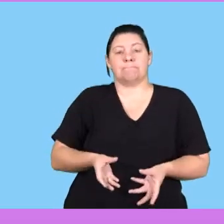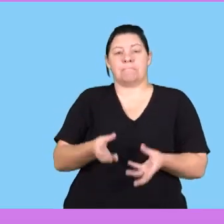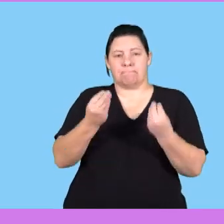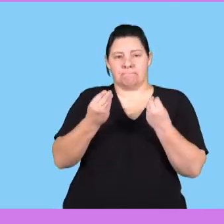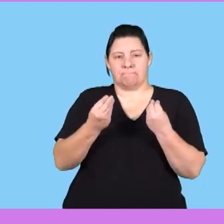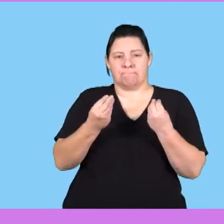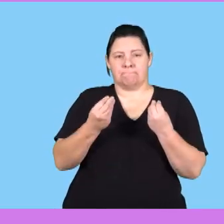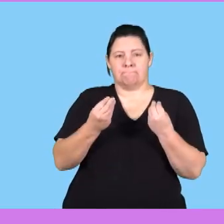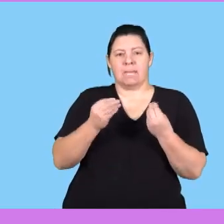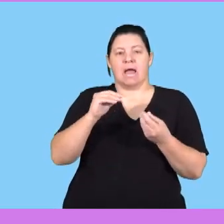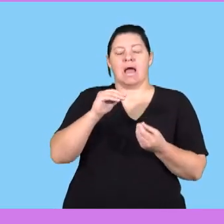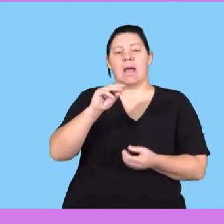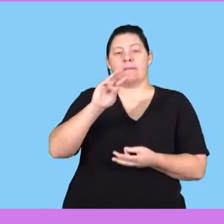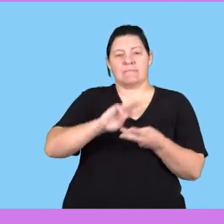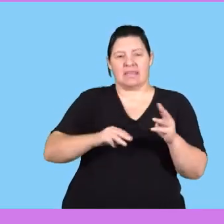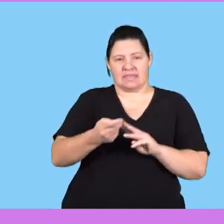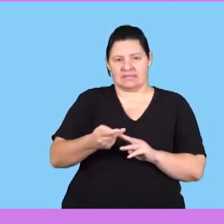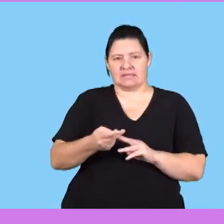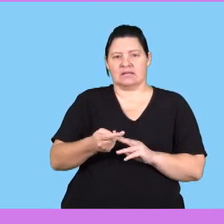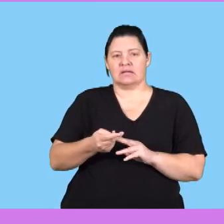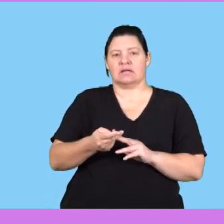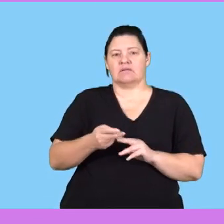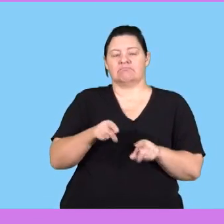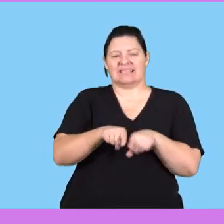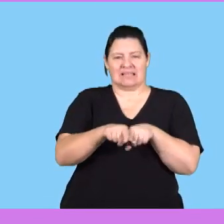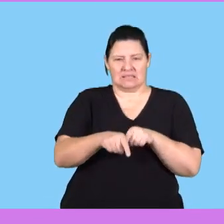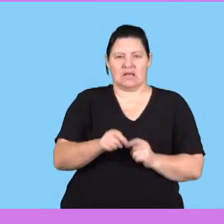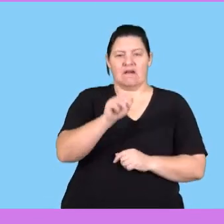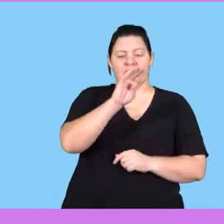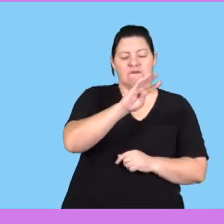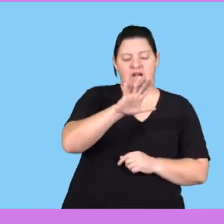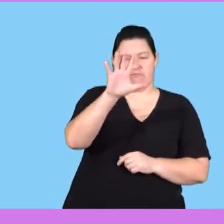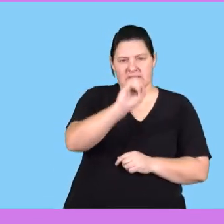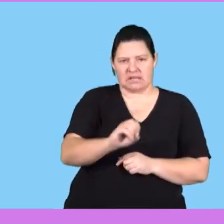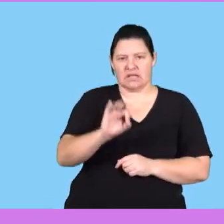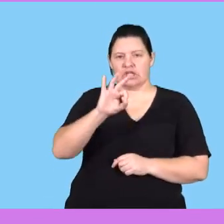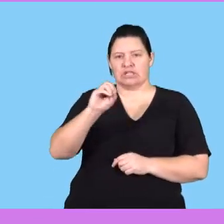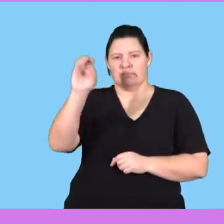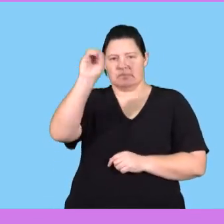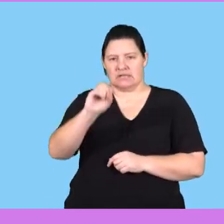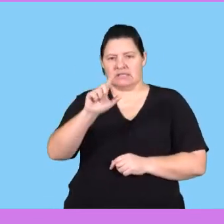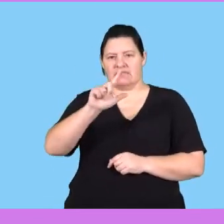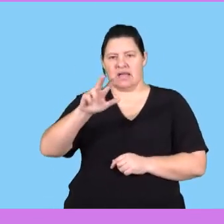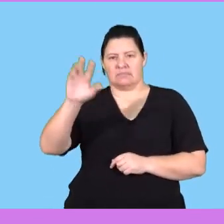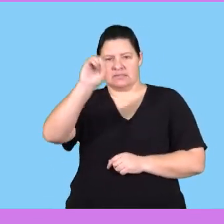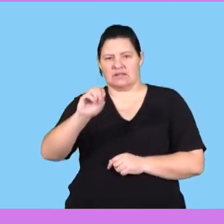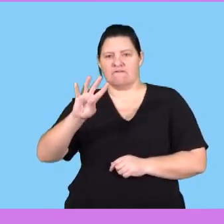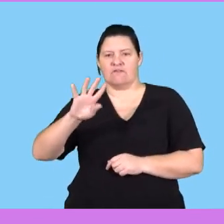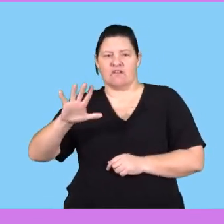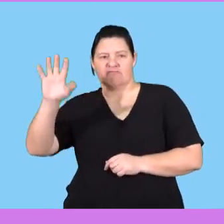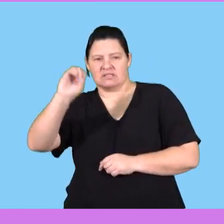Sam received the following literacy test scores: 45%, 30%, 78%,